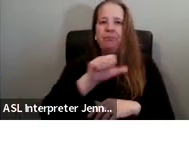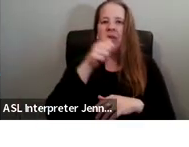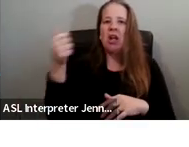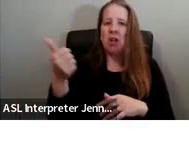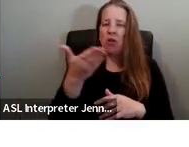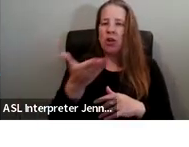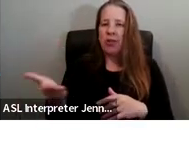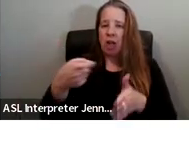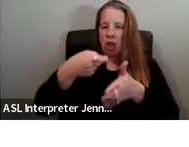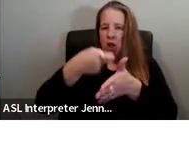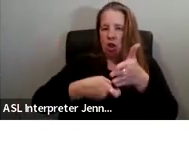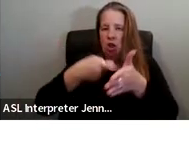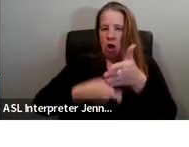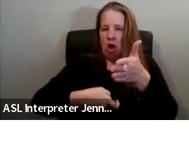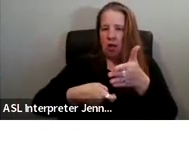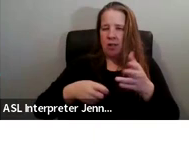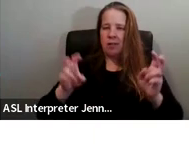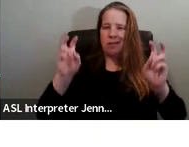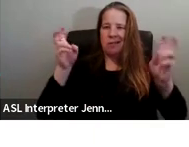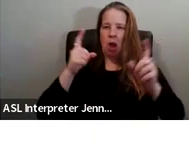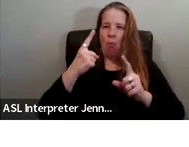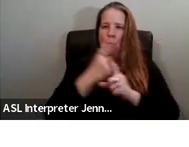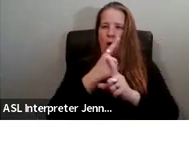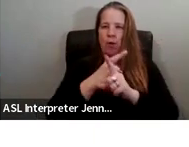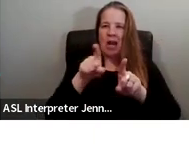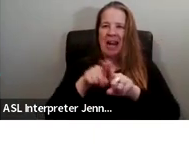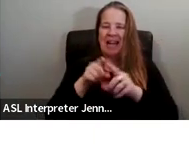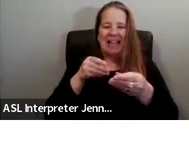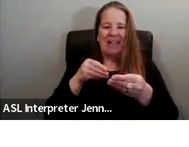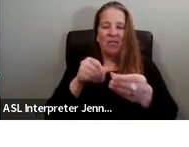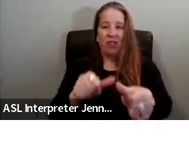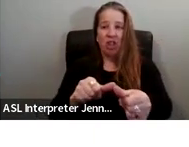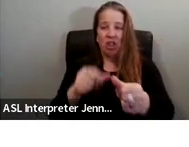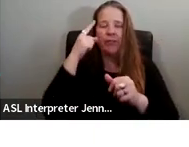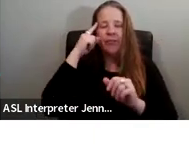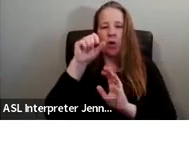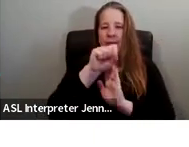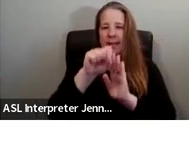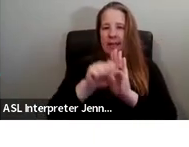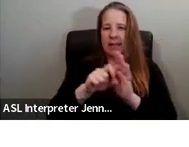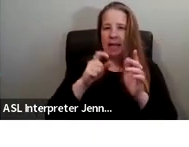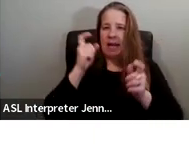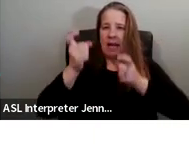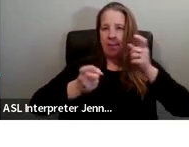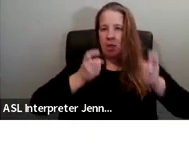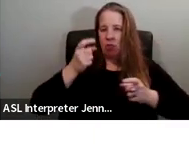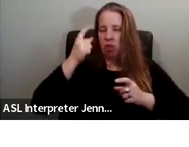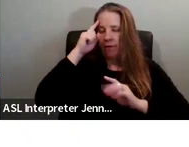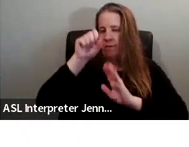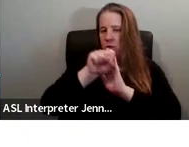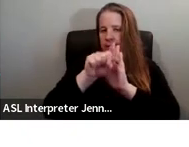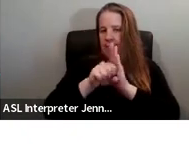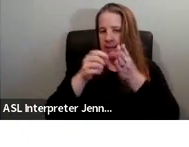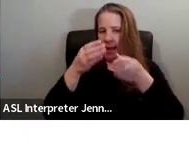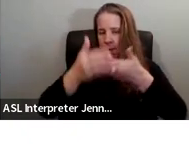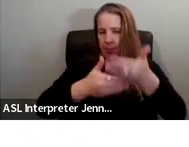be what CMS terms proper and efficient for the state's administration of its Medicaid state plan.